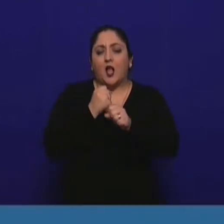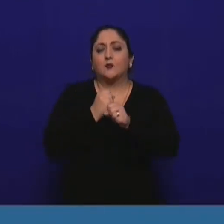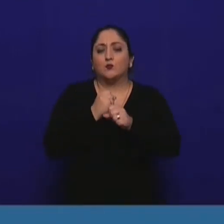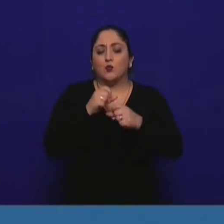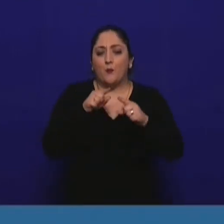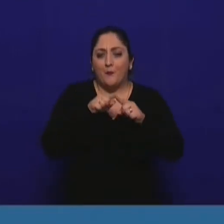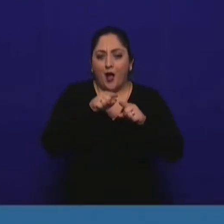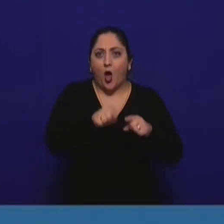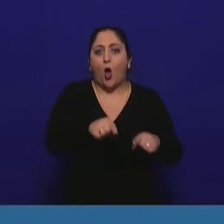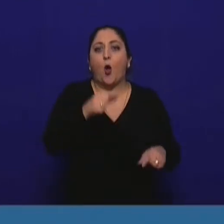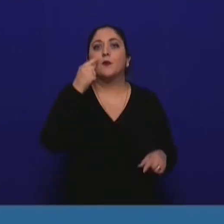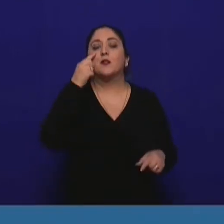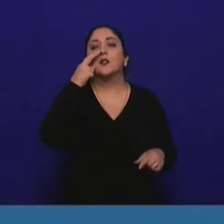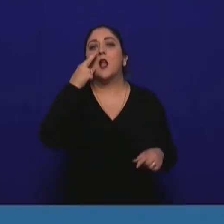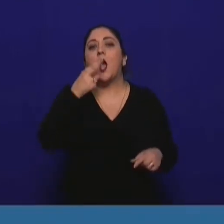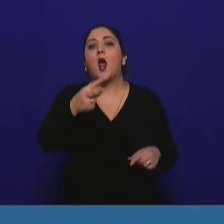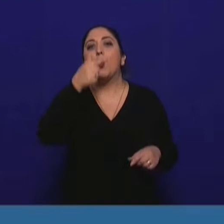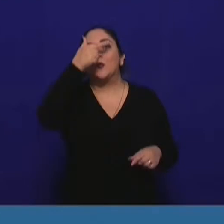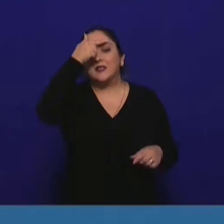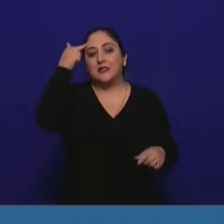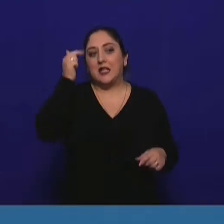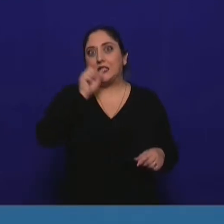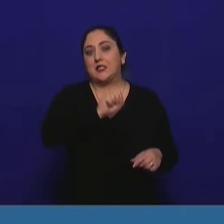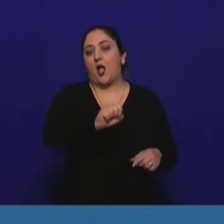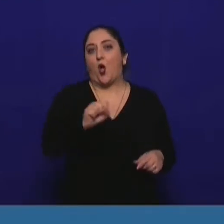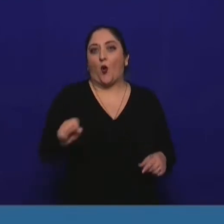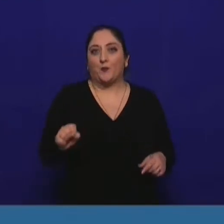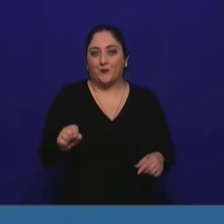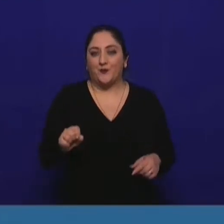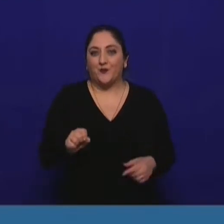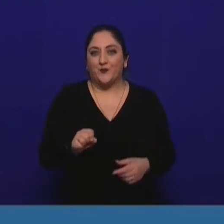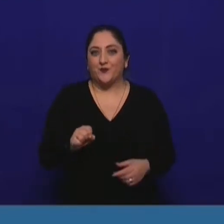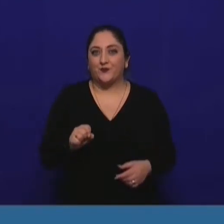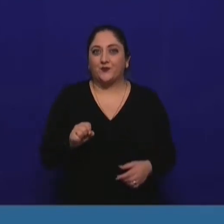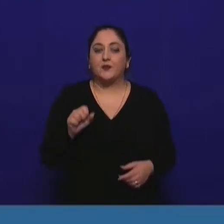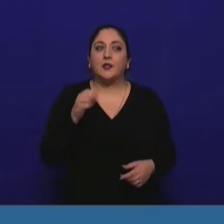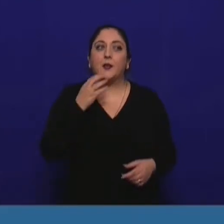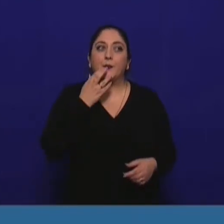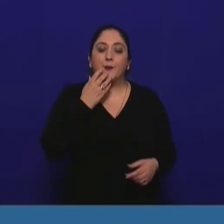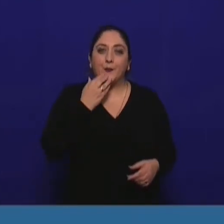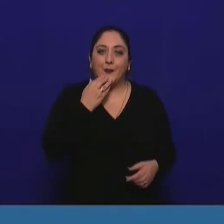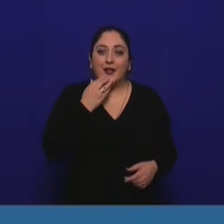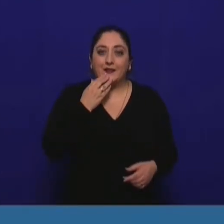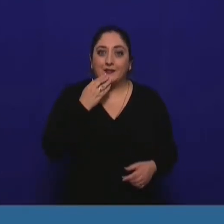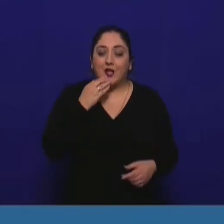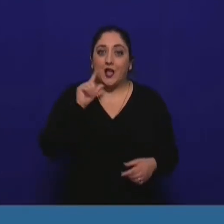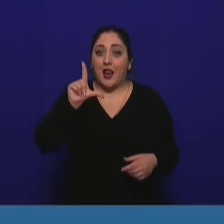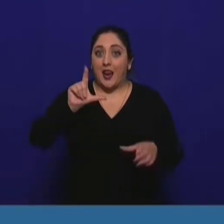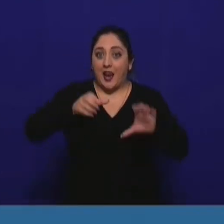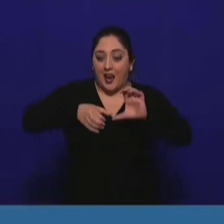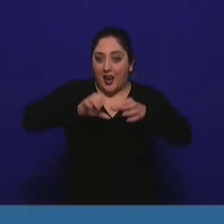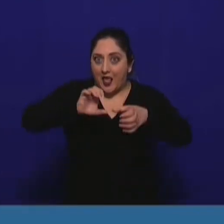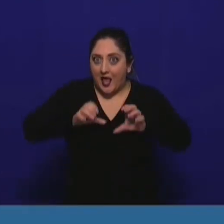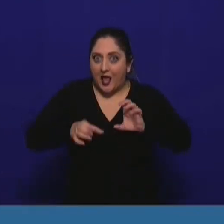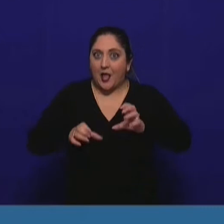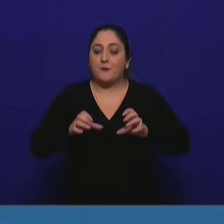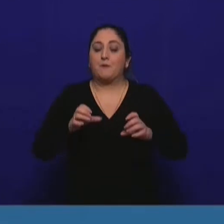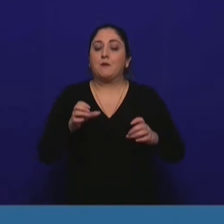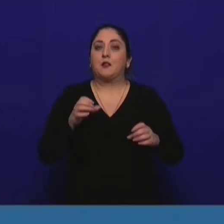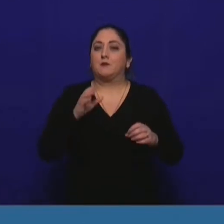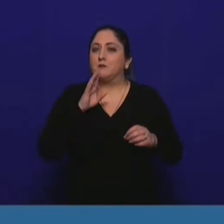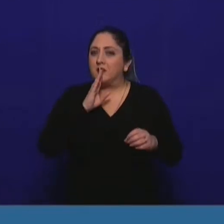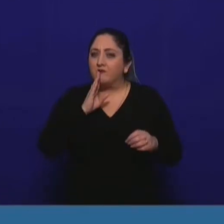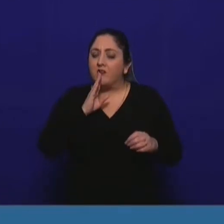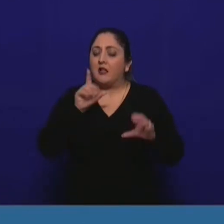dawk it-testijiet li aħna nkunu qegħdin nagħmlu mill-positive cases. Aħna meta l-laboratorju tagħna jew anke l-laboratorji l-oħra